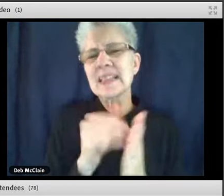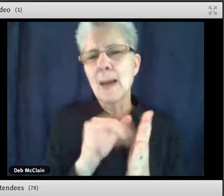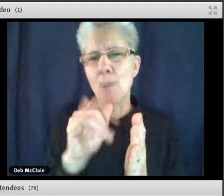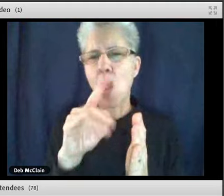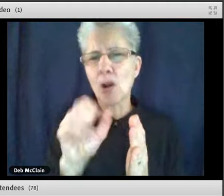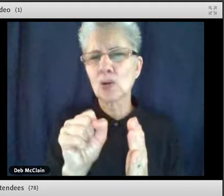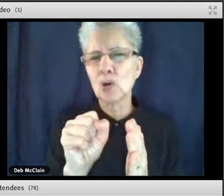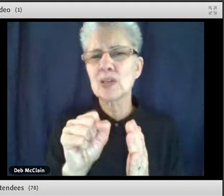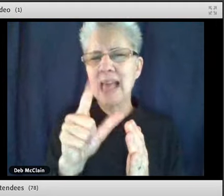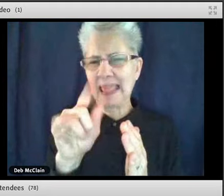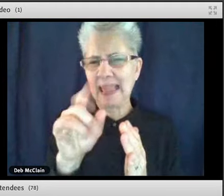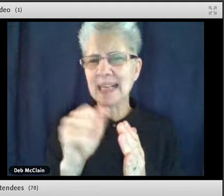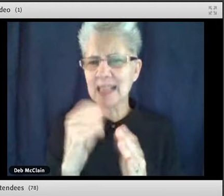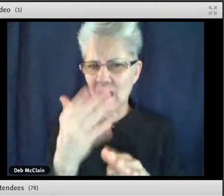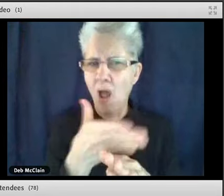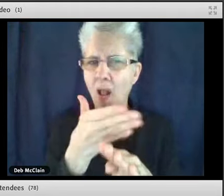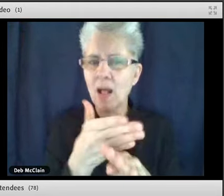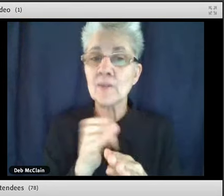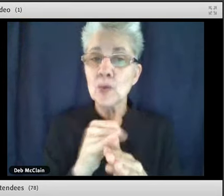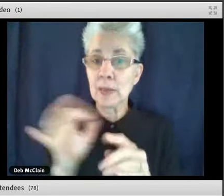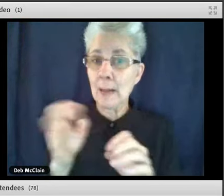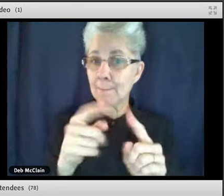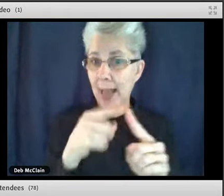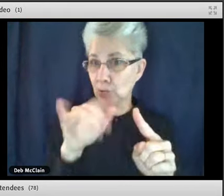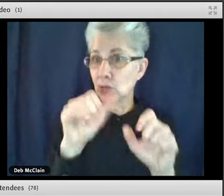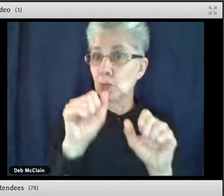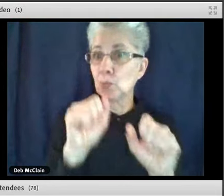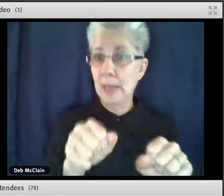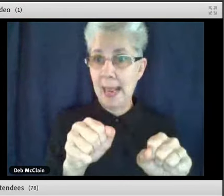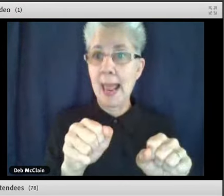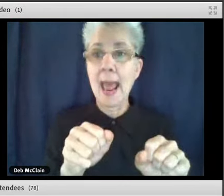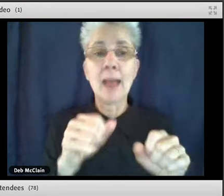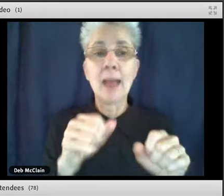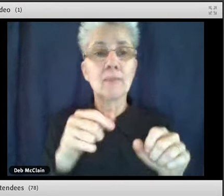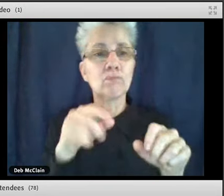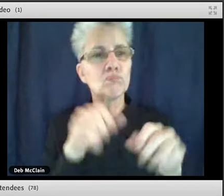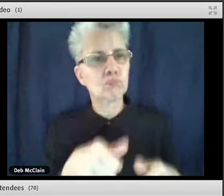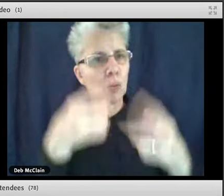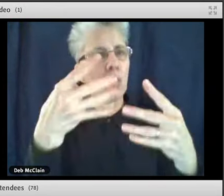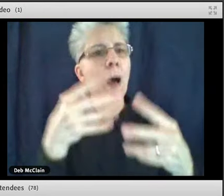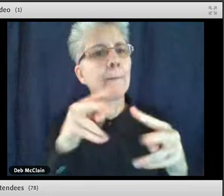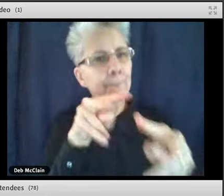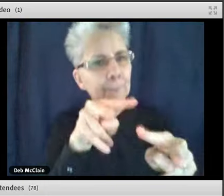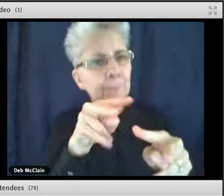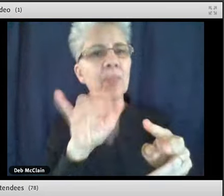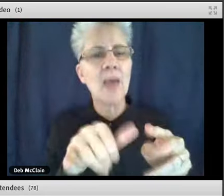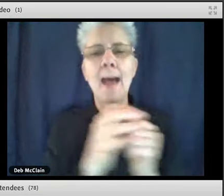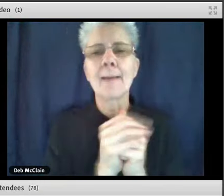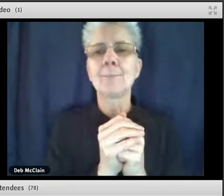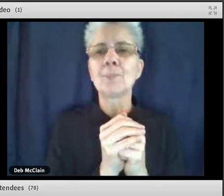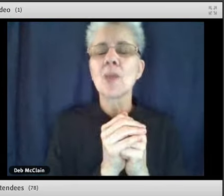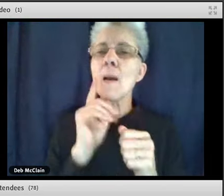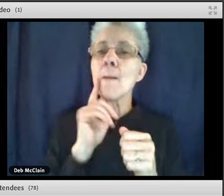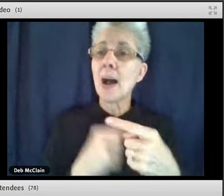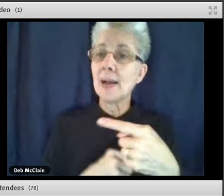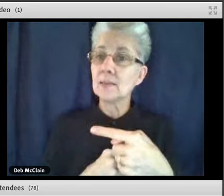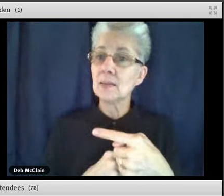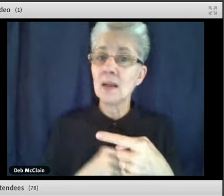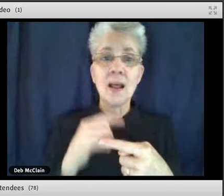you need to come back to this, you can look at the links. So unlike what you've seen at the grocery store, if you